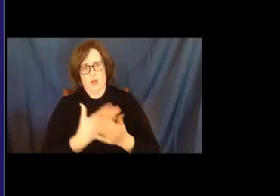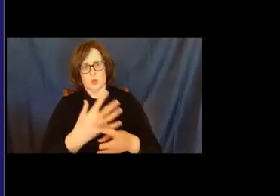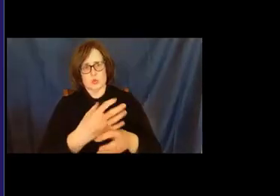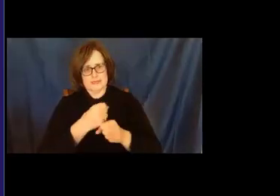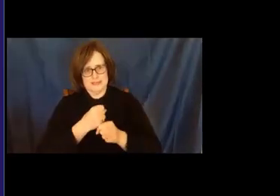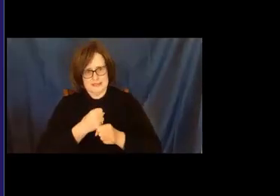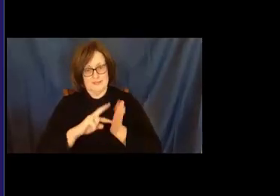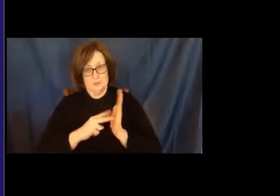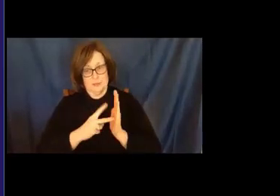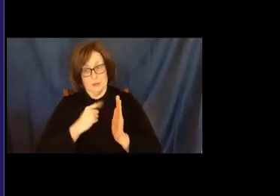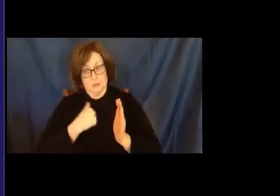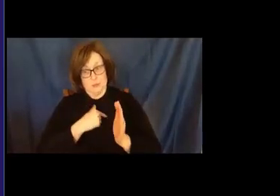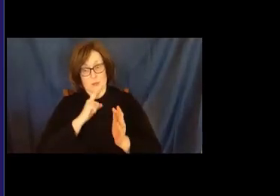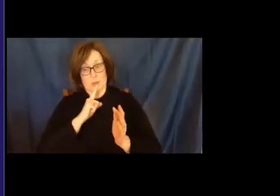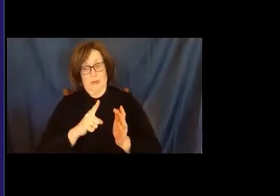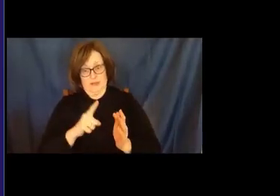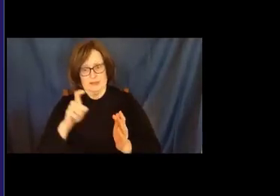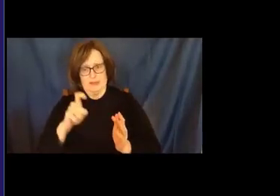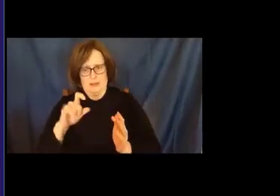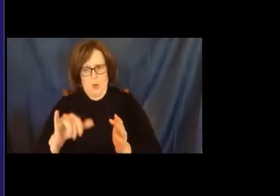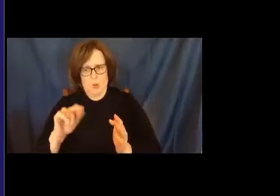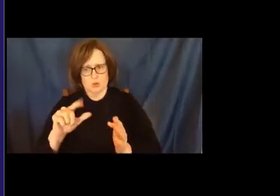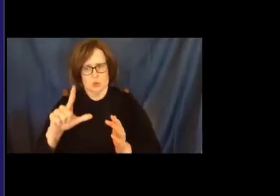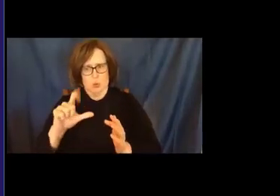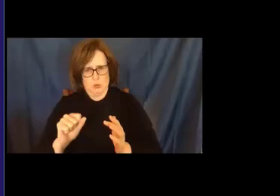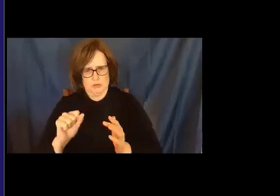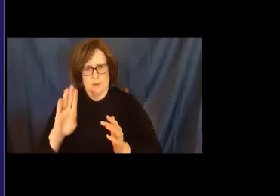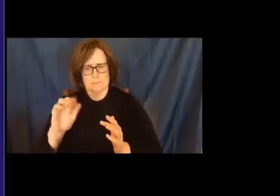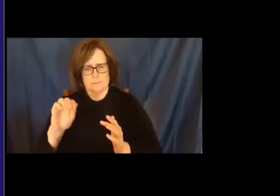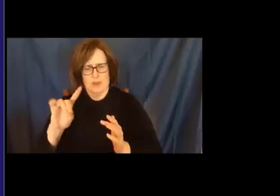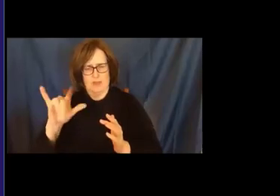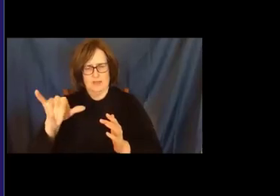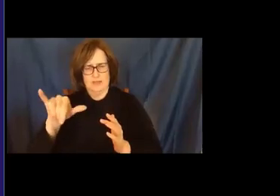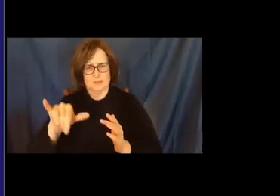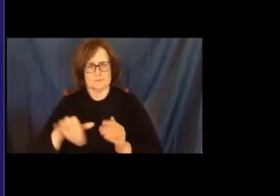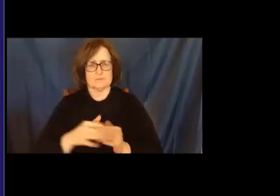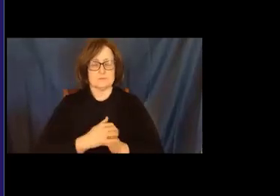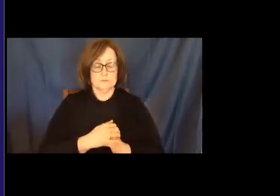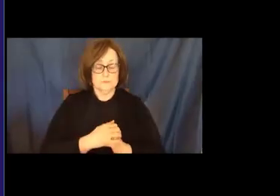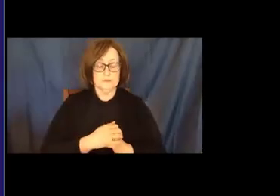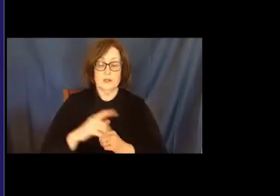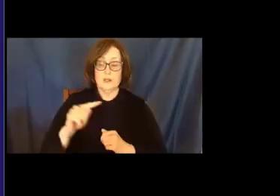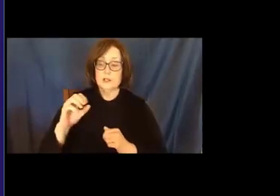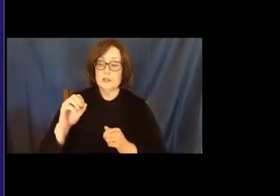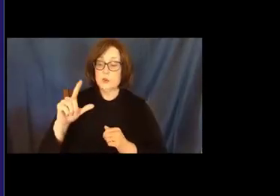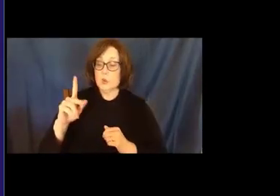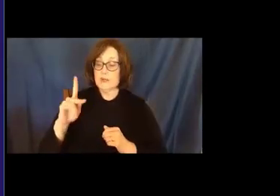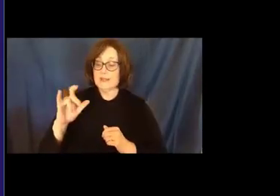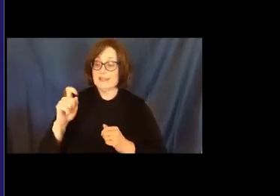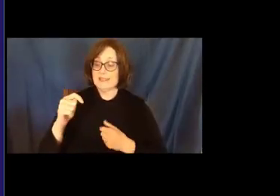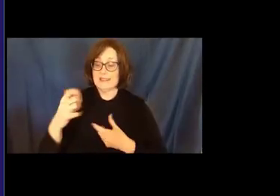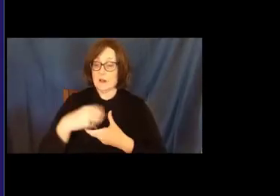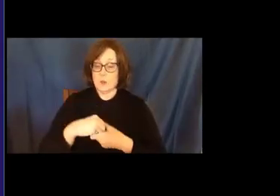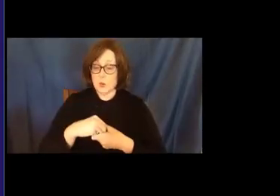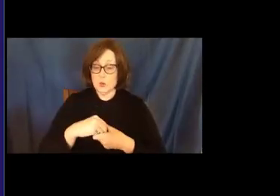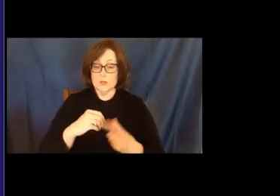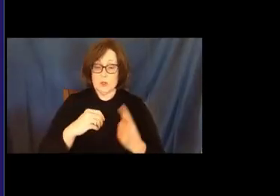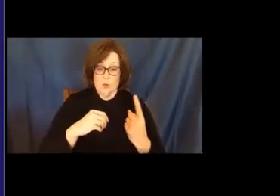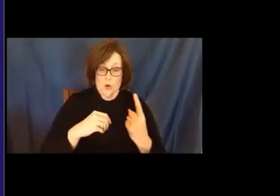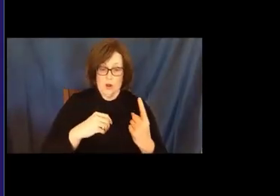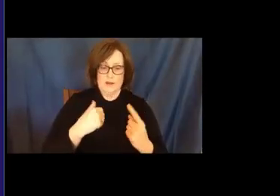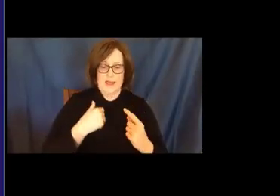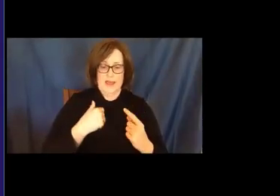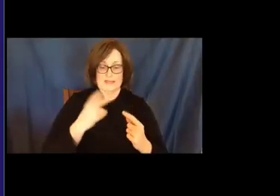were needed. So what's in the toolkit? So in the appendix, we include a chronology of white supremacy in the